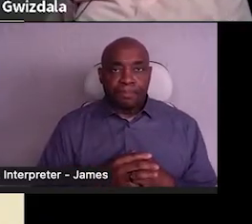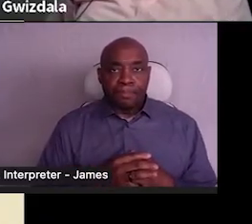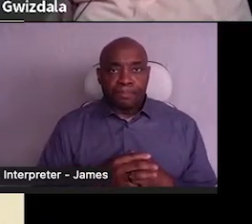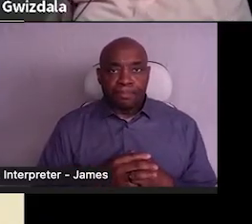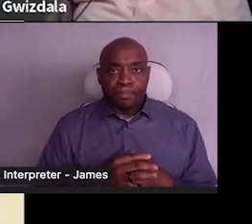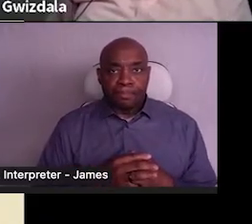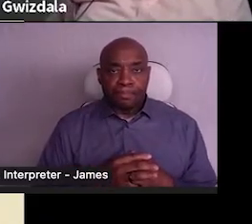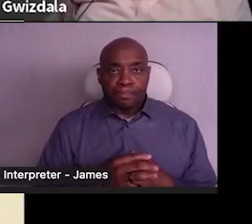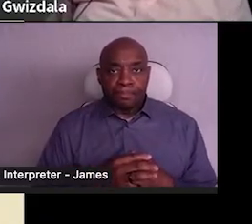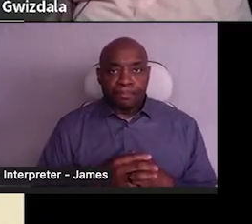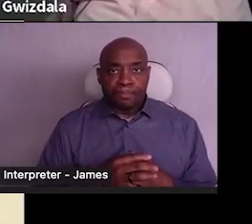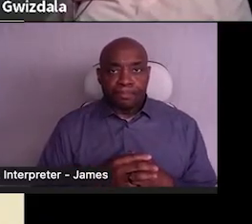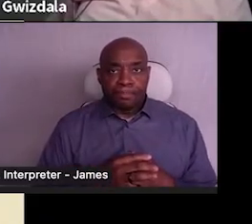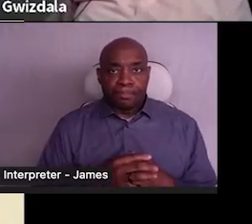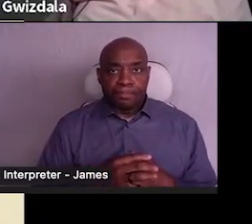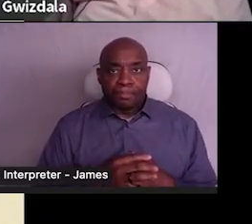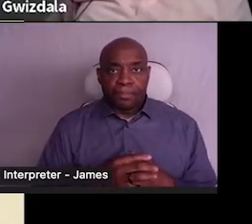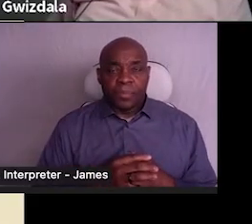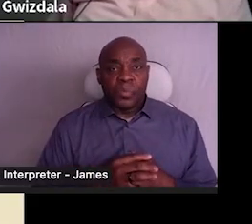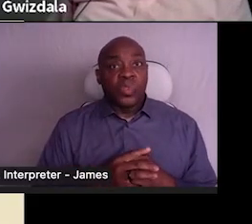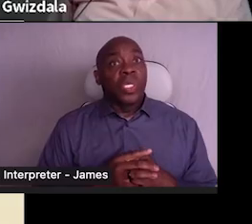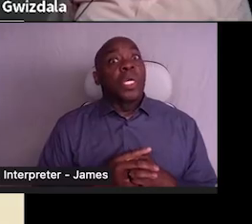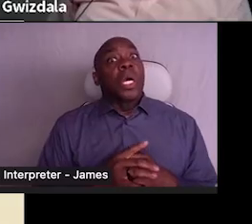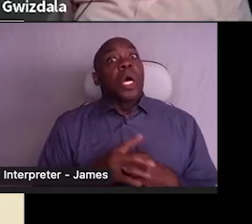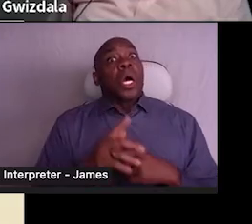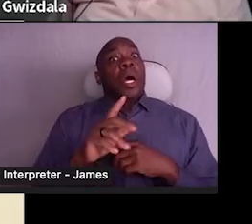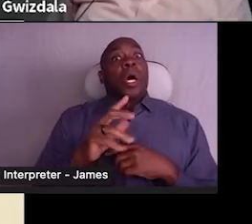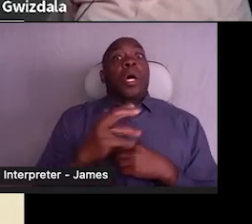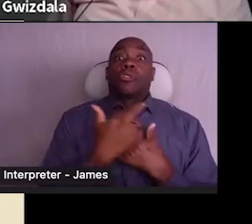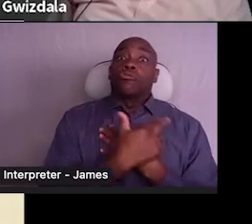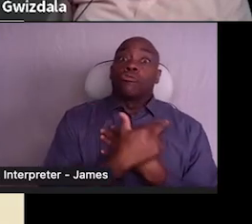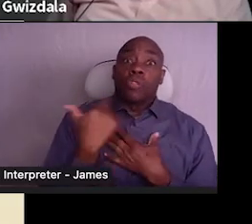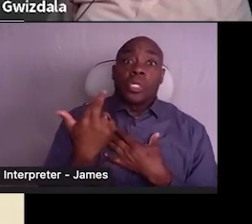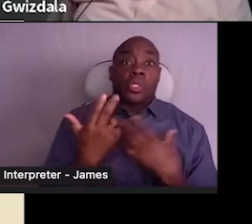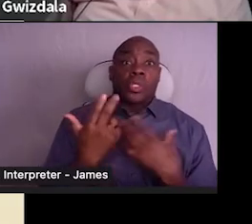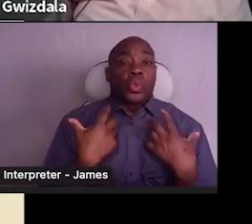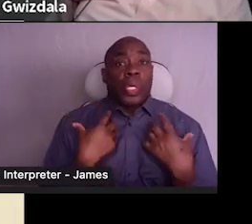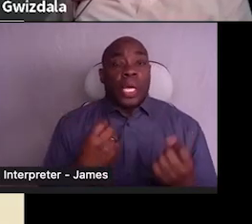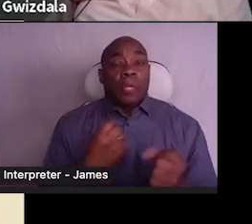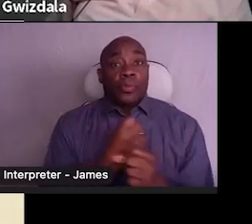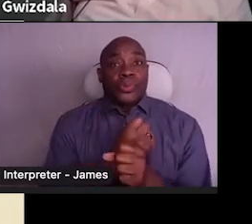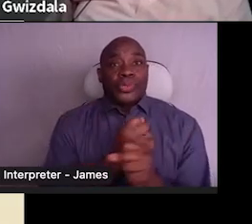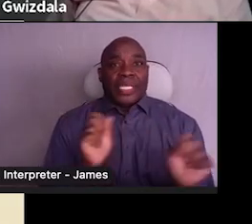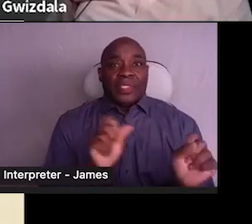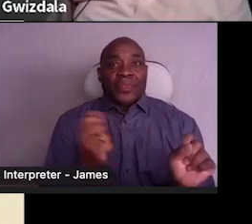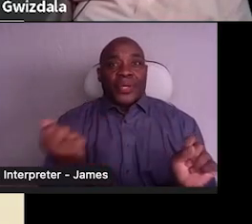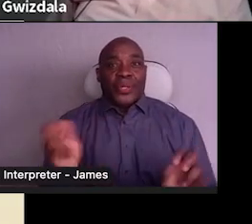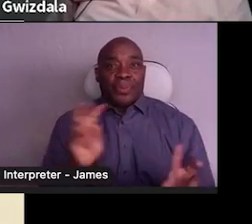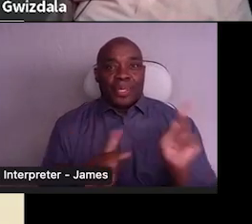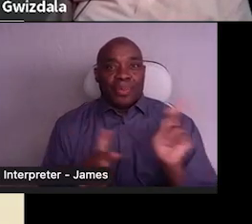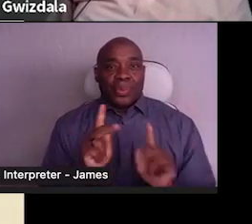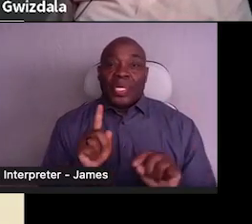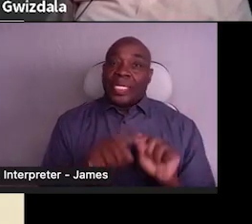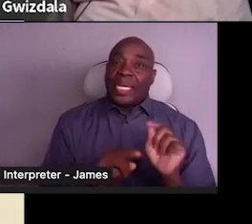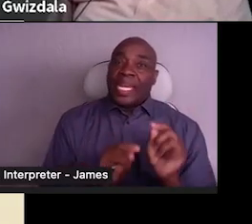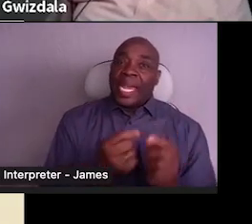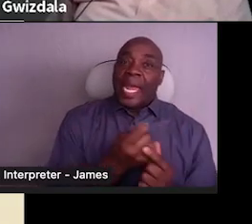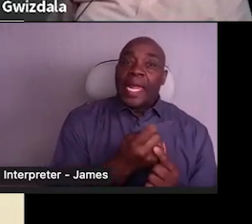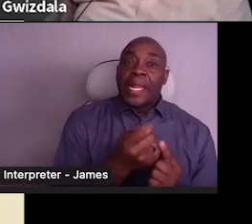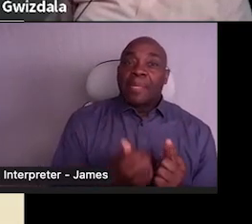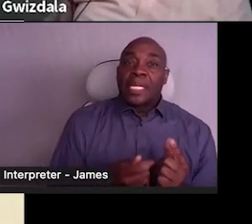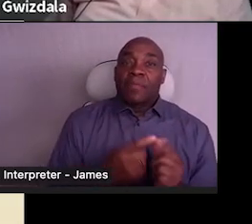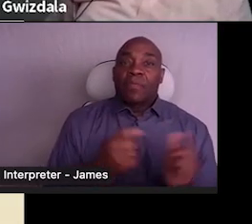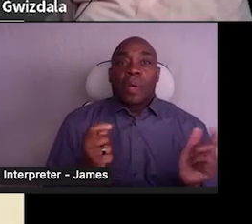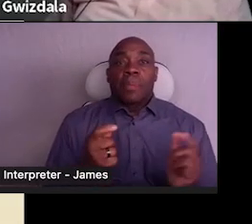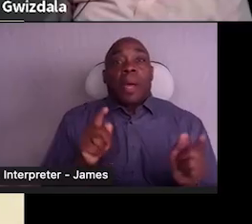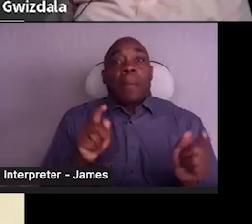that cannot be eliminated by a modification of policies, practices, and procedures. So one of the best ways,